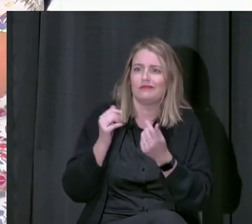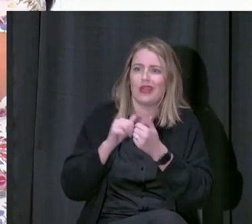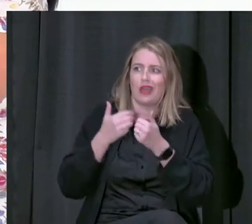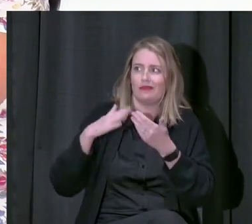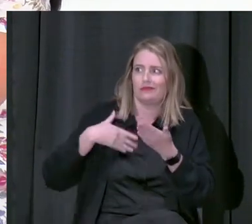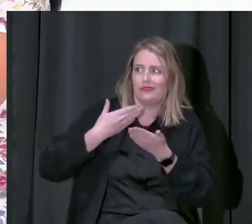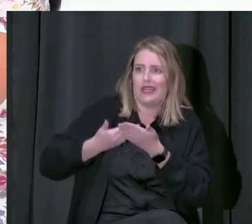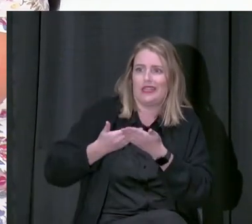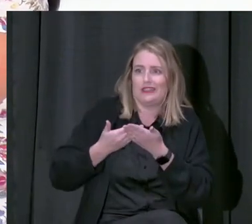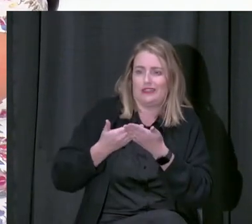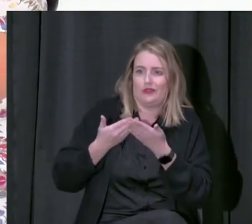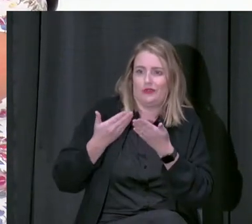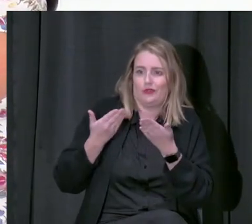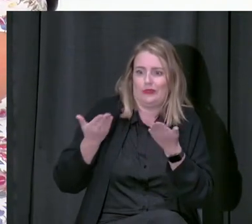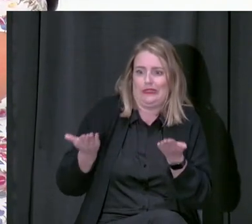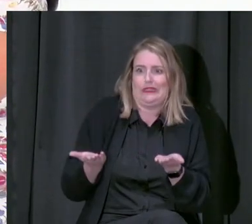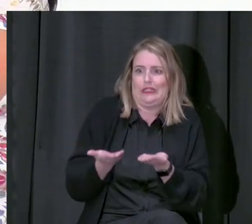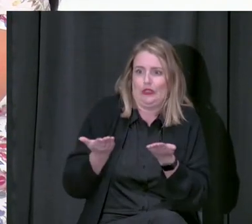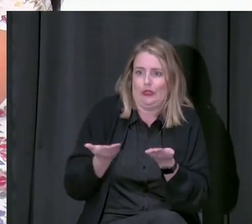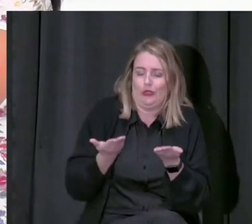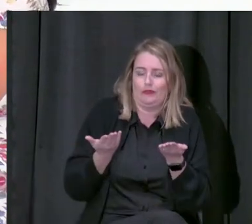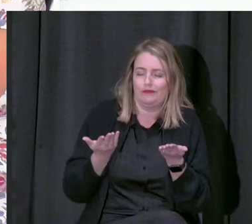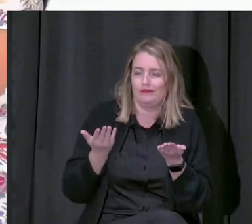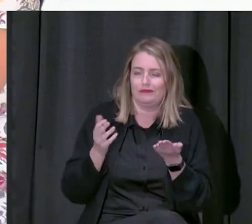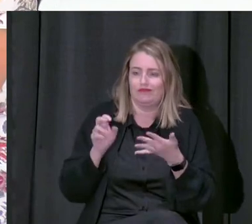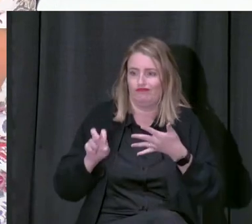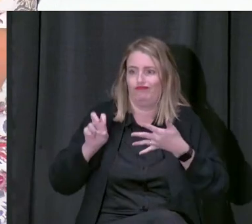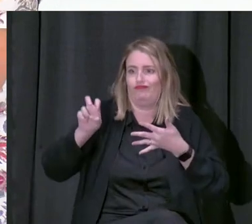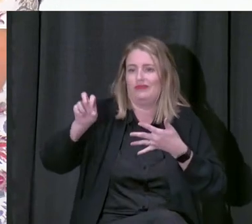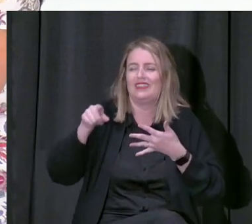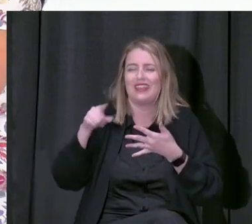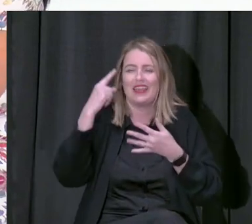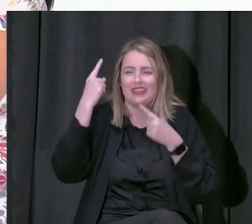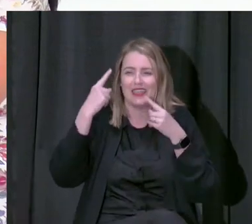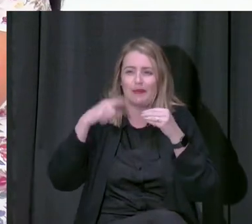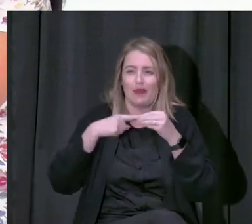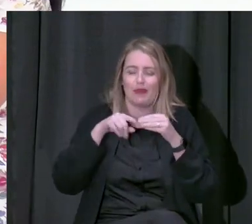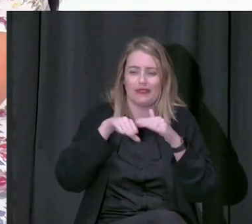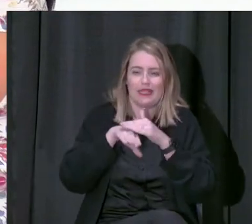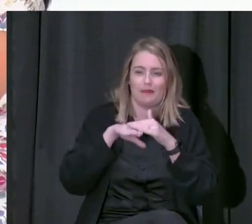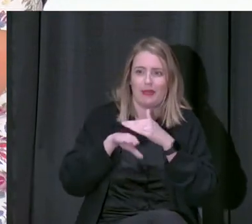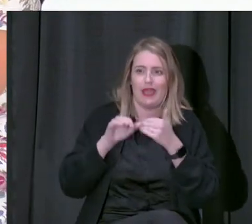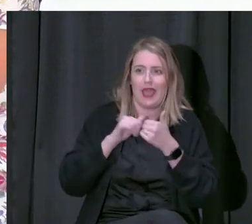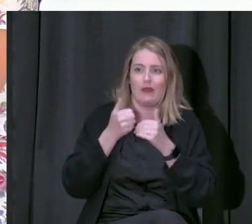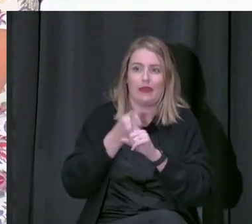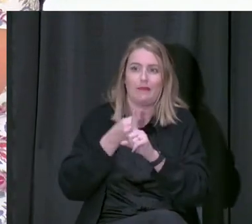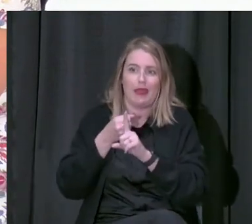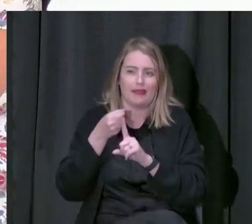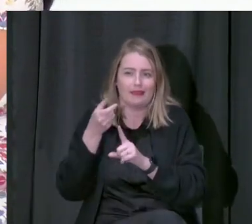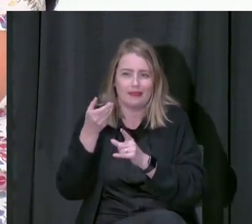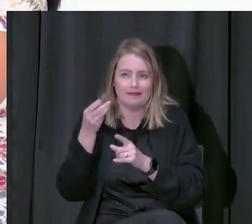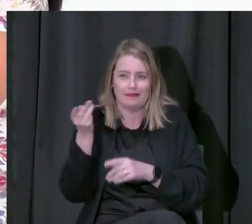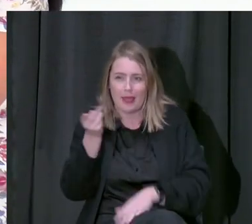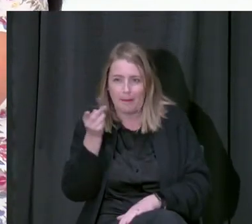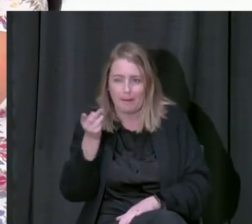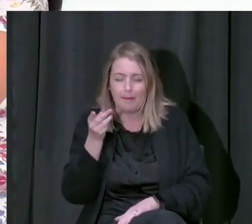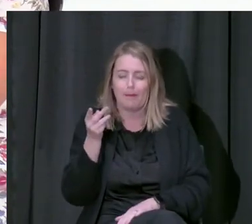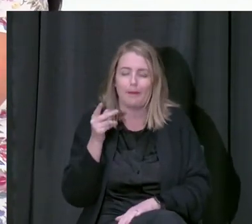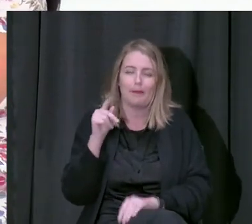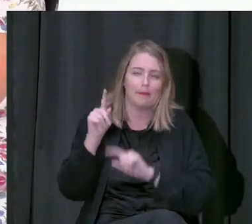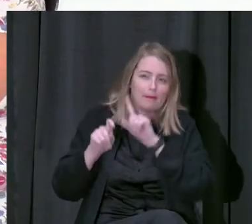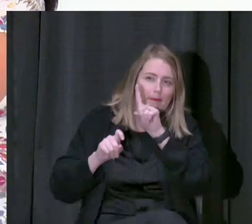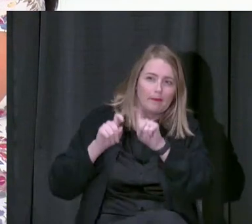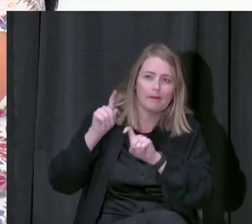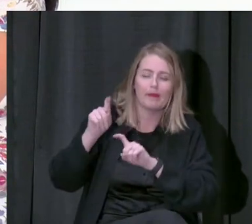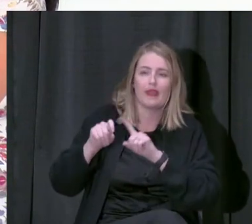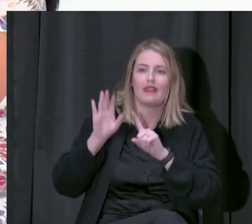this space? How do they think about accessibility? How does it impact them? All